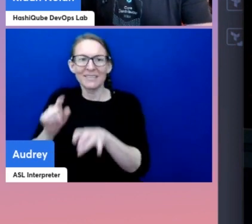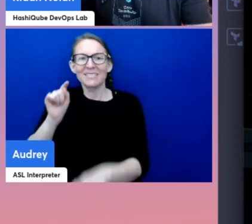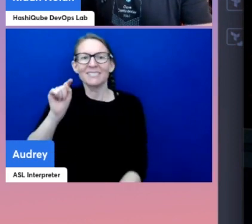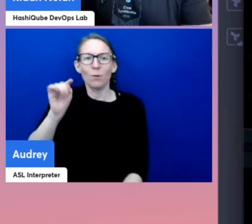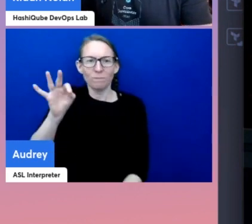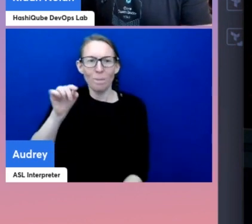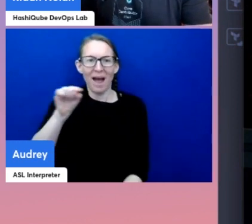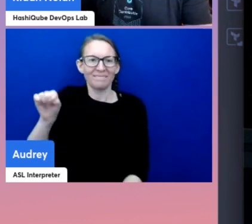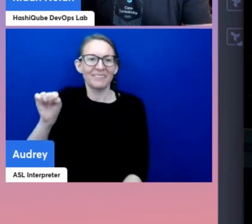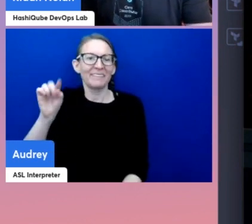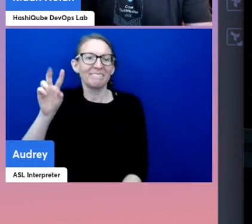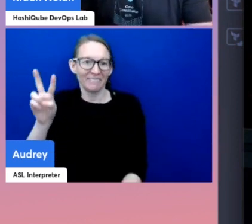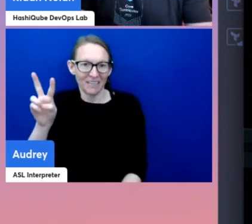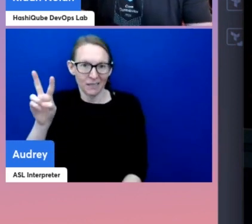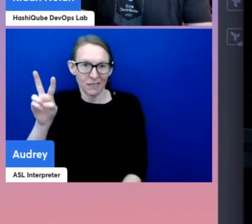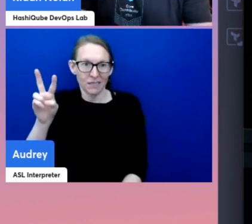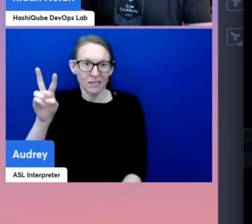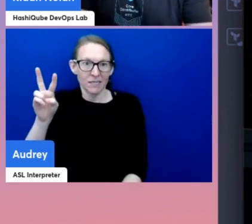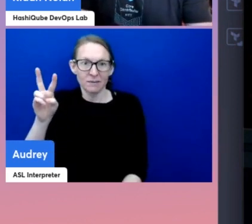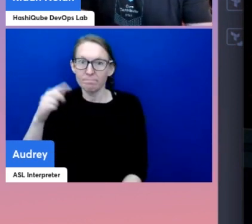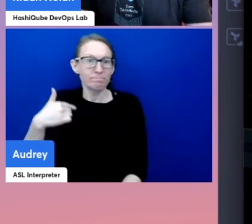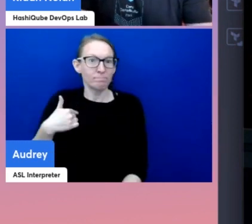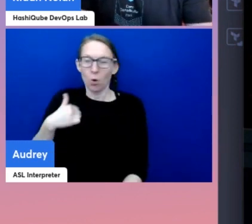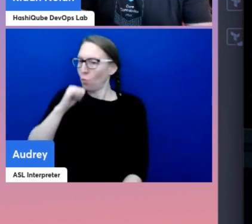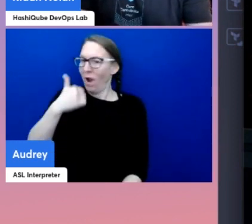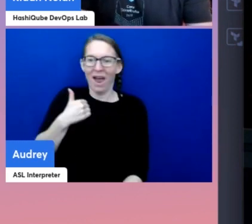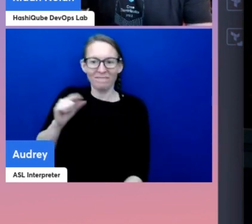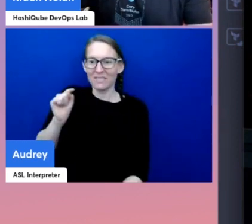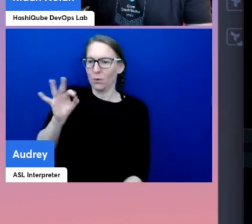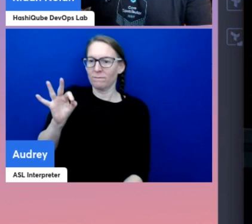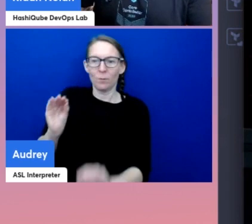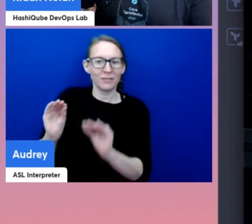Terraform-V, I actually don't have Terraform installed here.